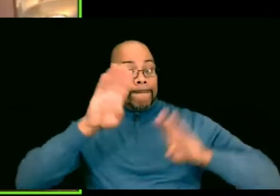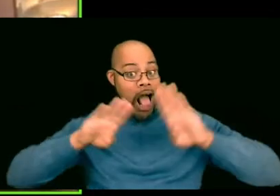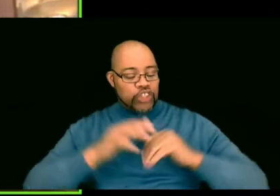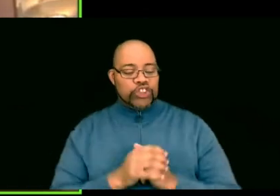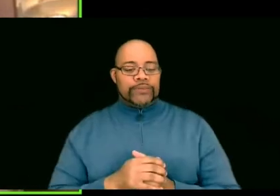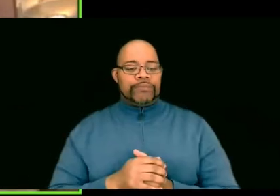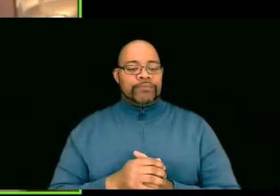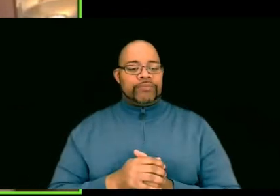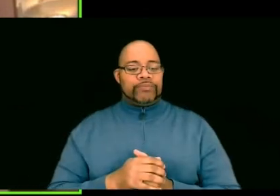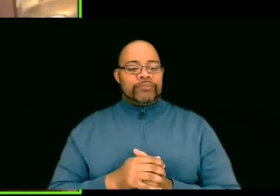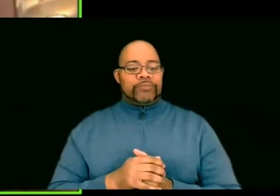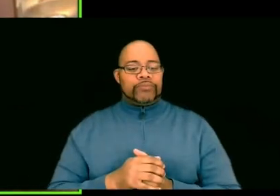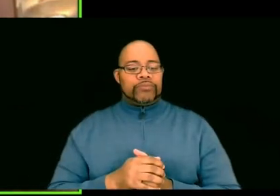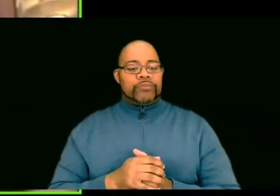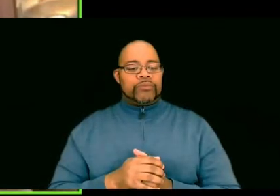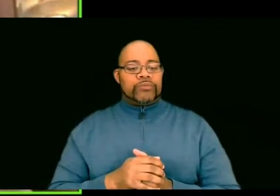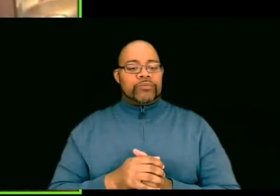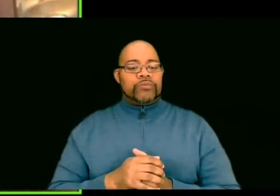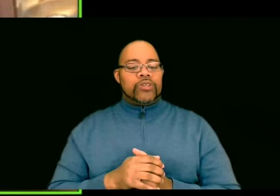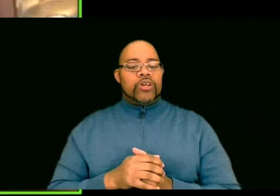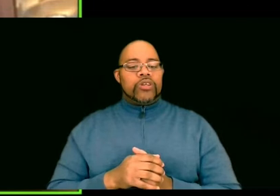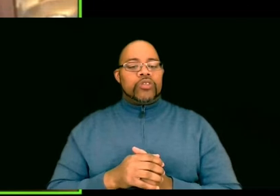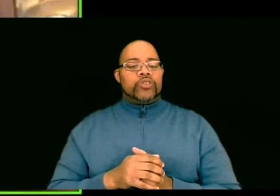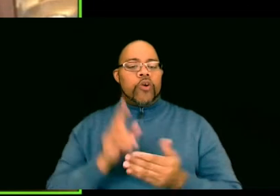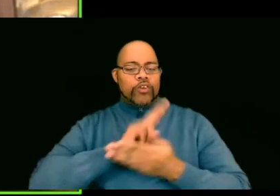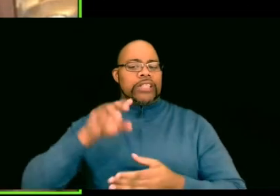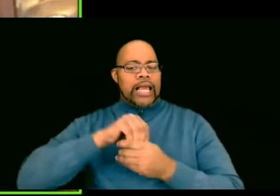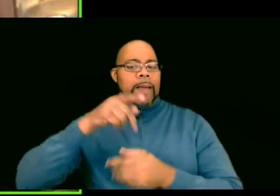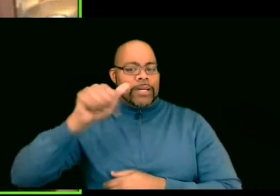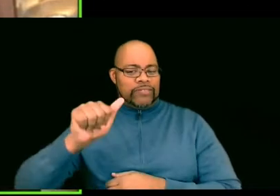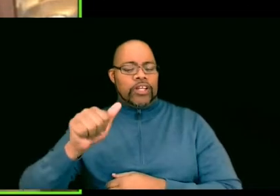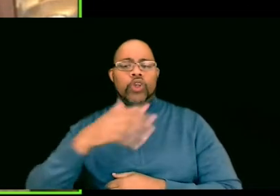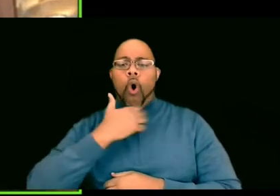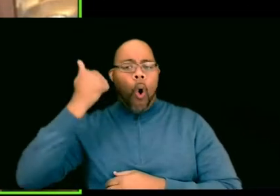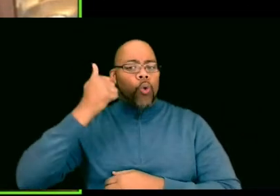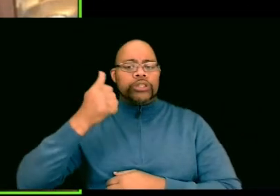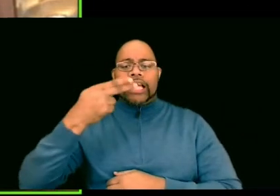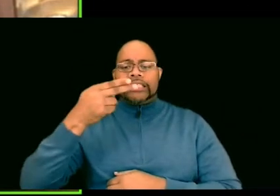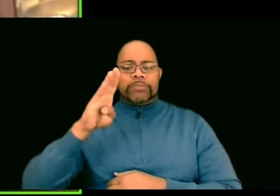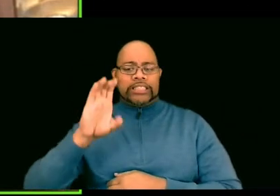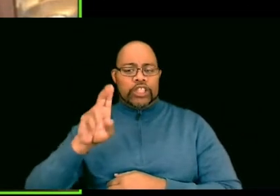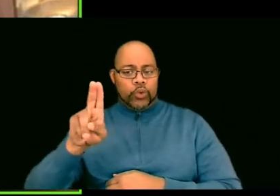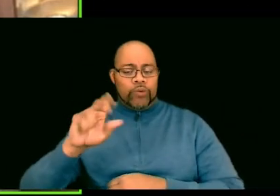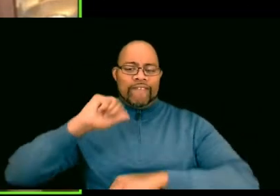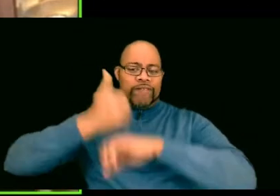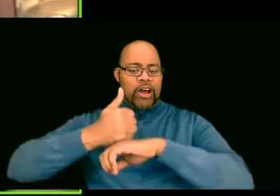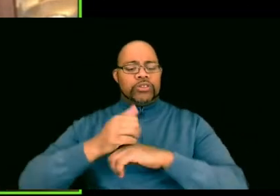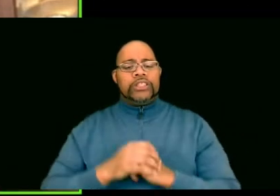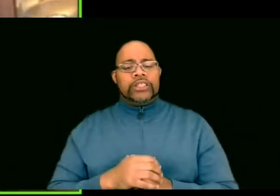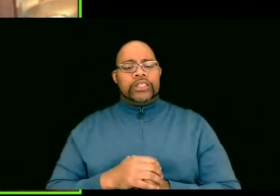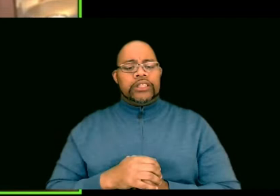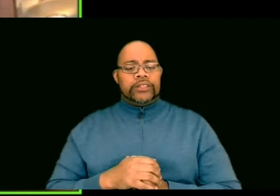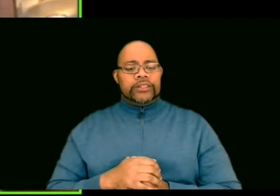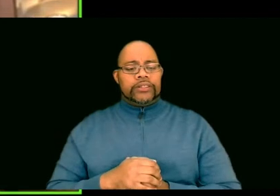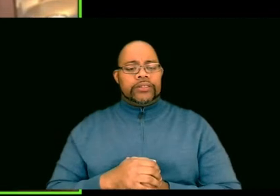in biology, Lincoln University there in Pennsylvania, the oldest historically Black college founded